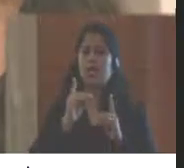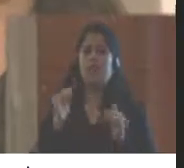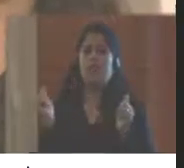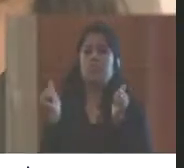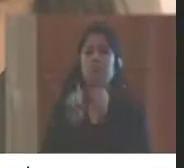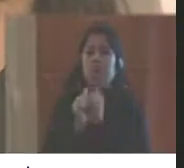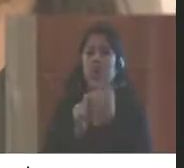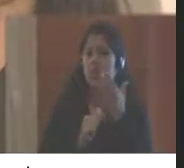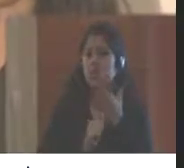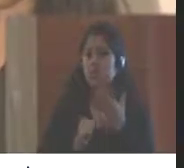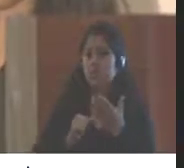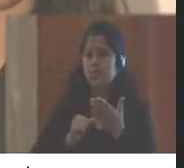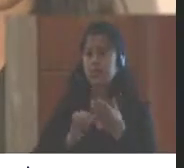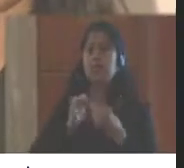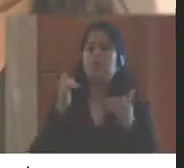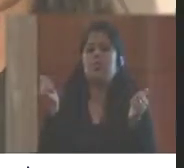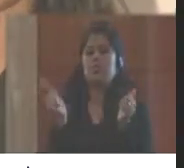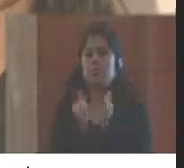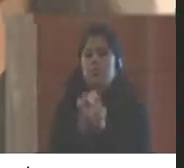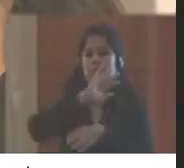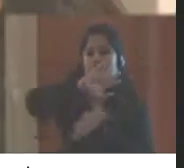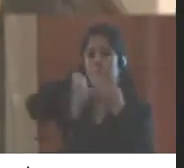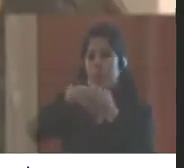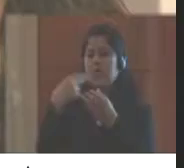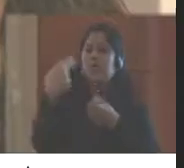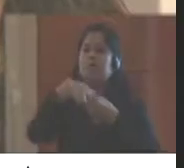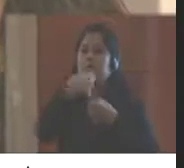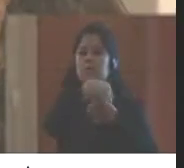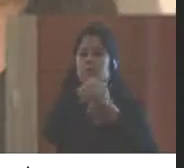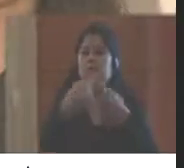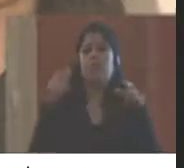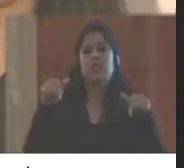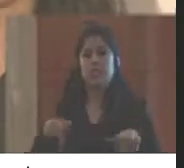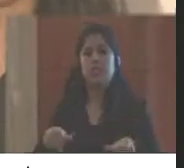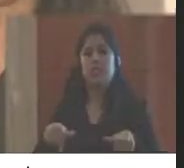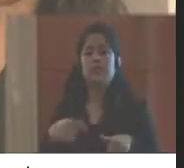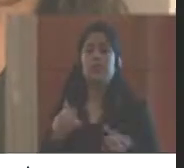need this dialogue with ministers and all of the participants.